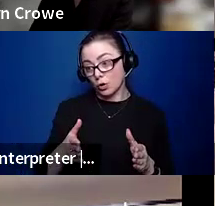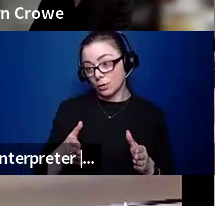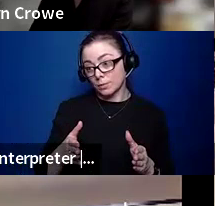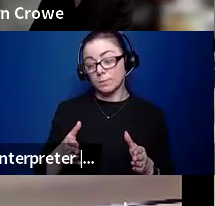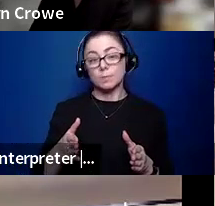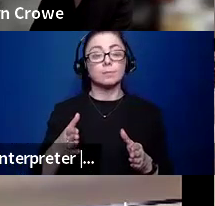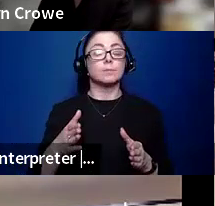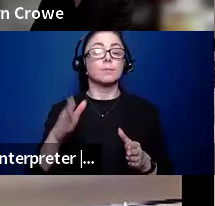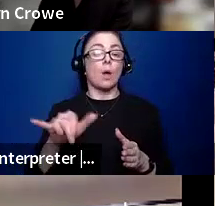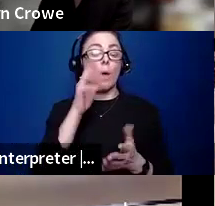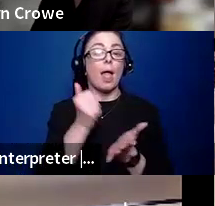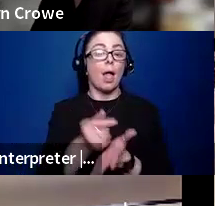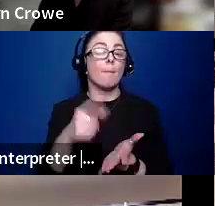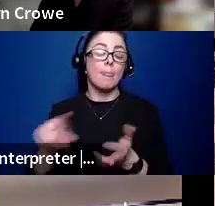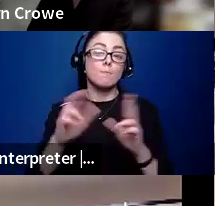successful life.